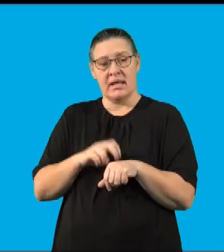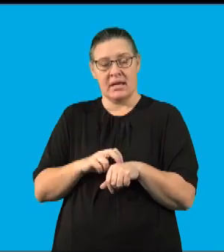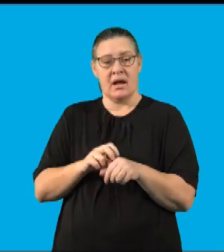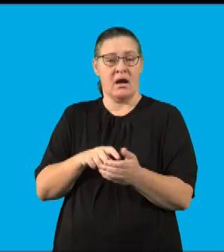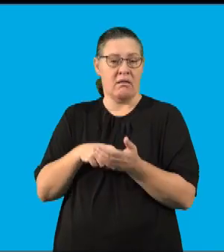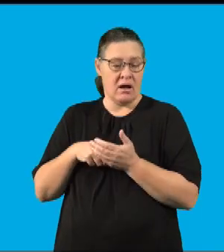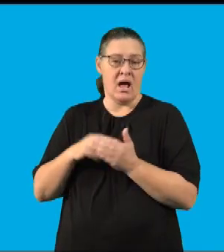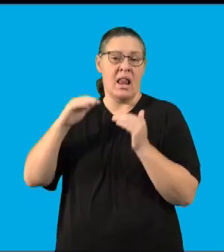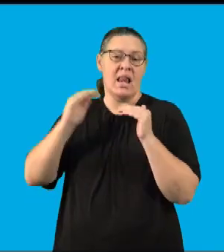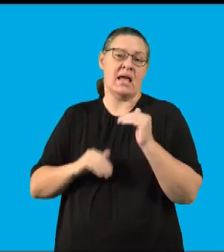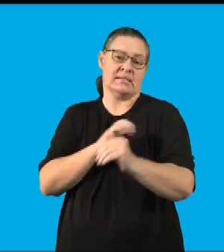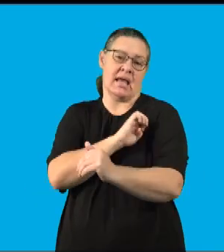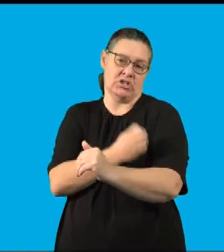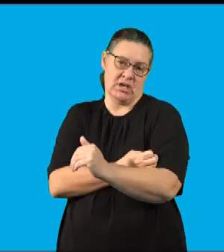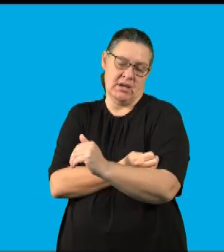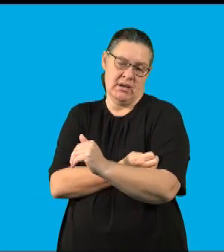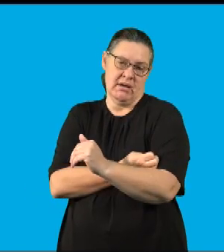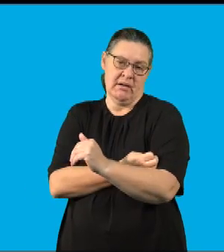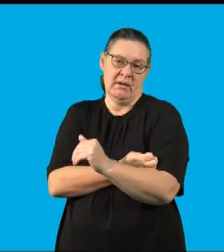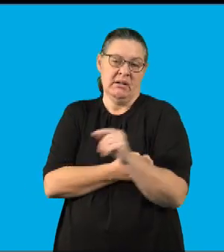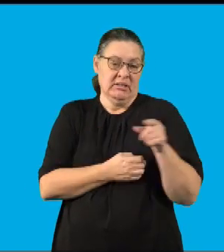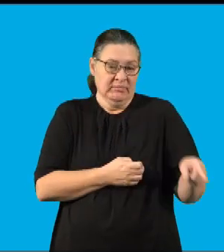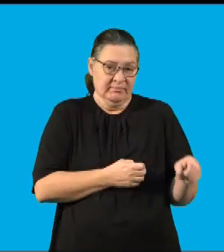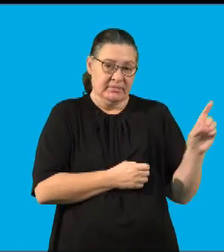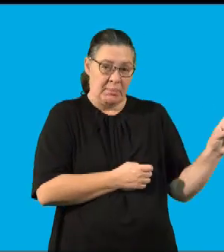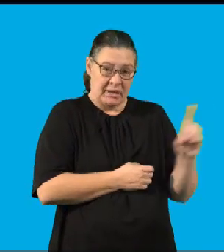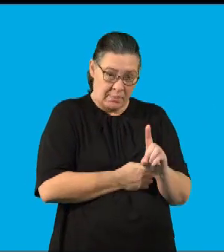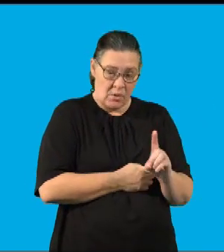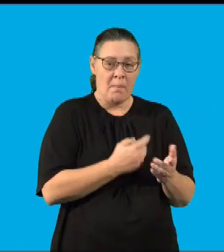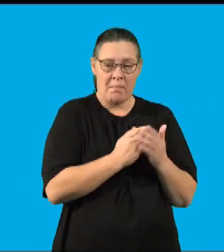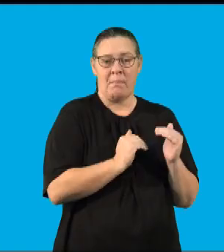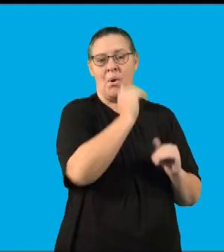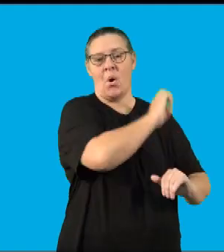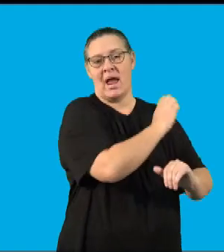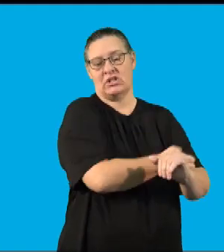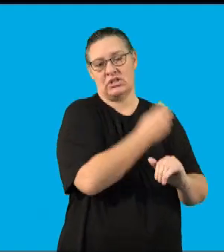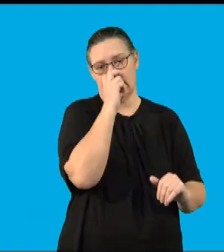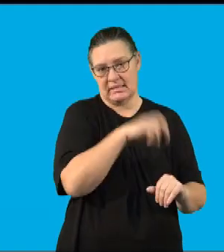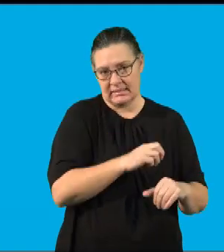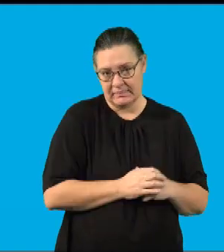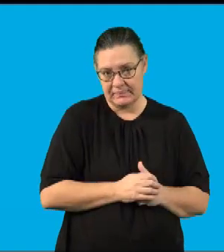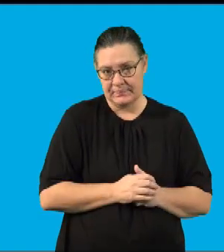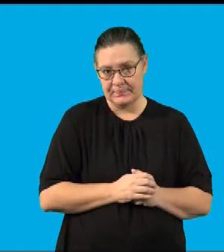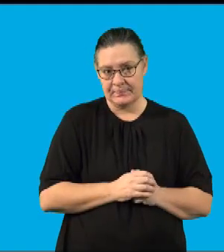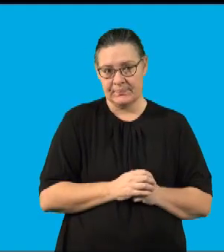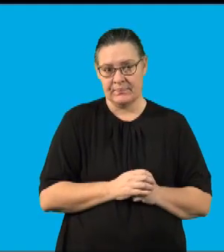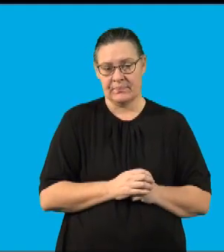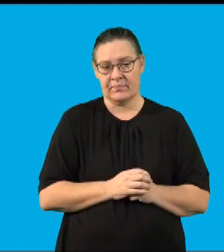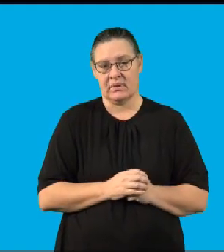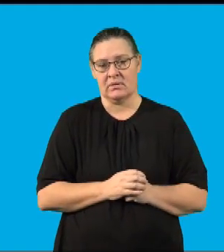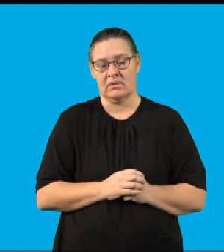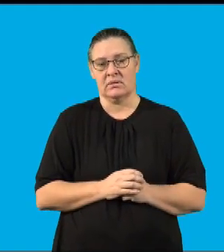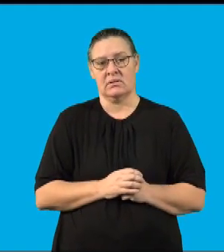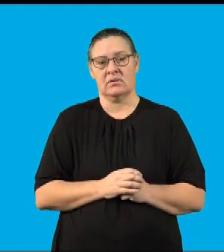going to require less energy as compared to now the energy needed to overcome the substance that only has the dipole-dipole